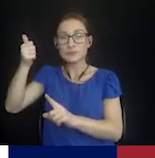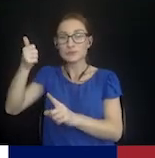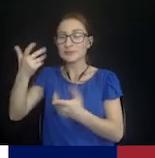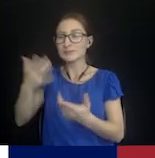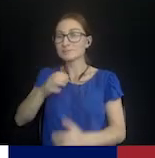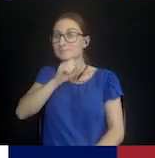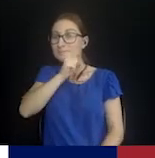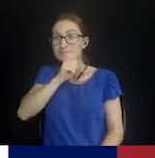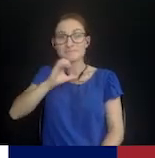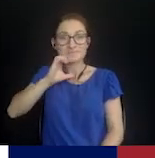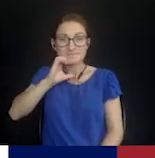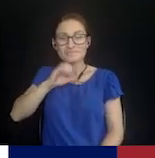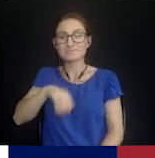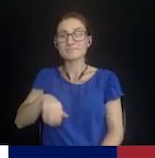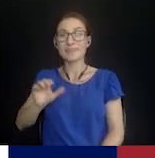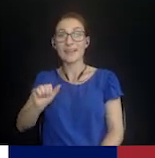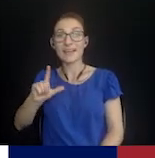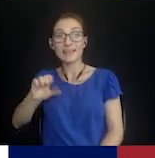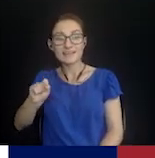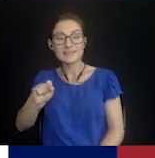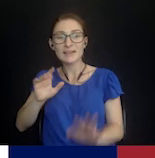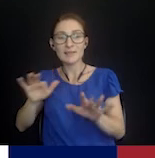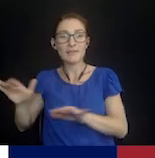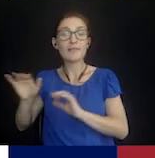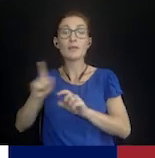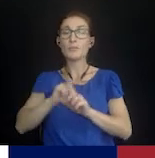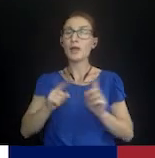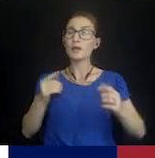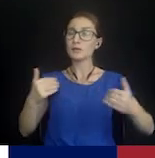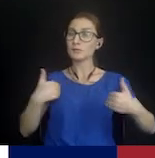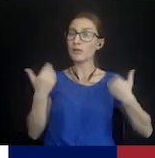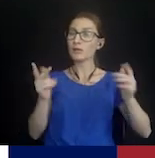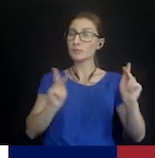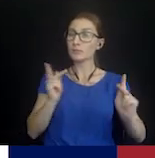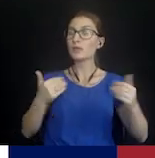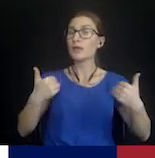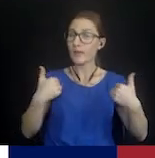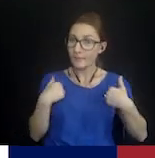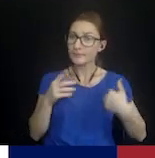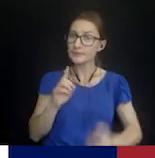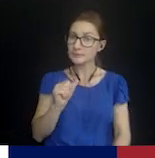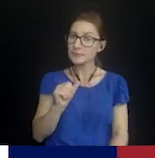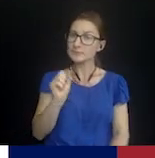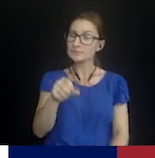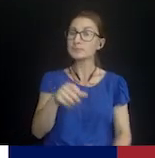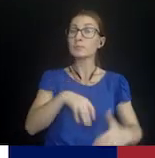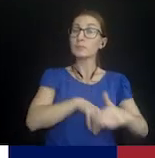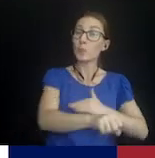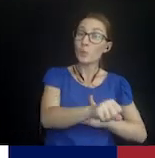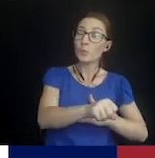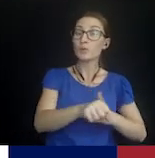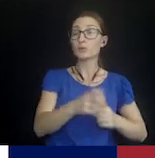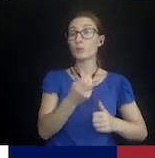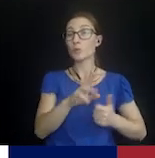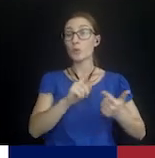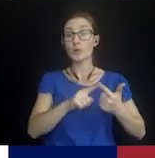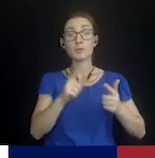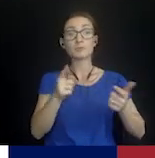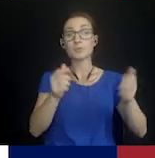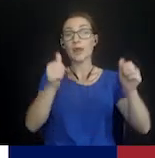in nursing homes or ALFs, but there are younger individuals with disabilities, people who are born with disabilities or